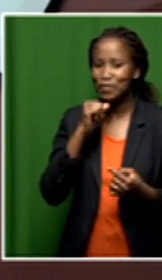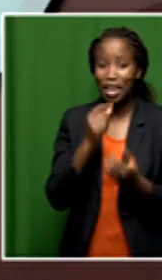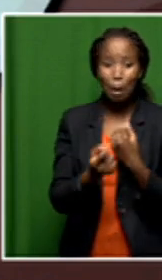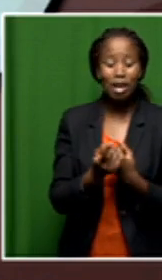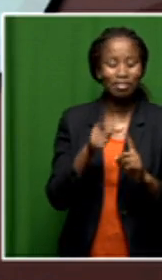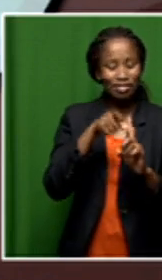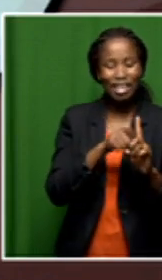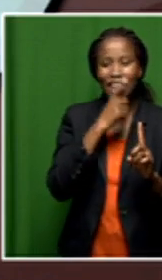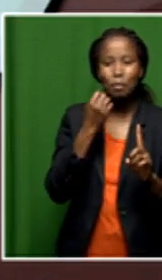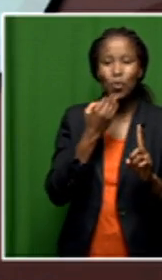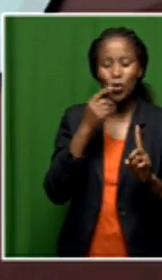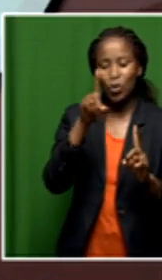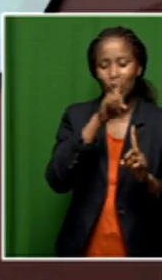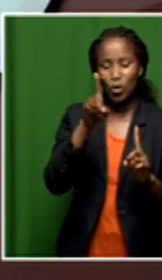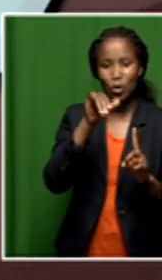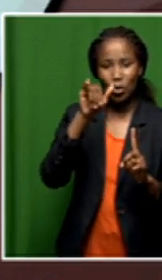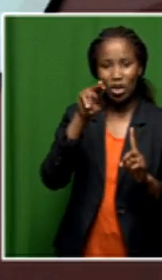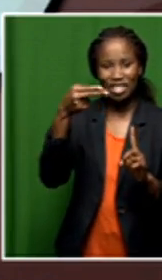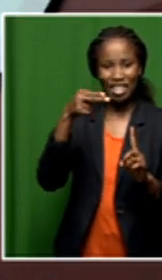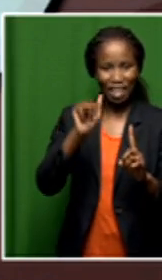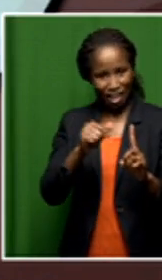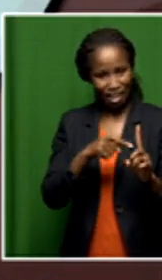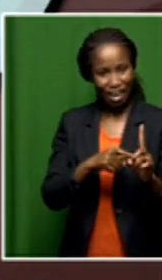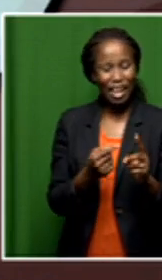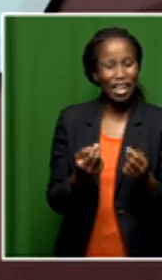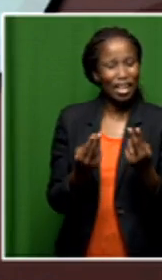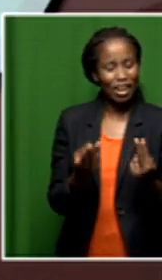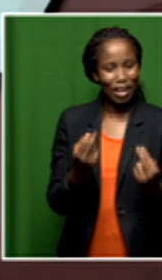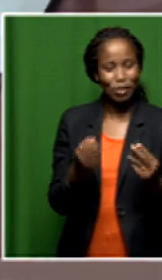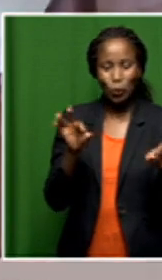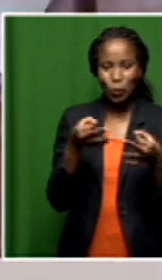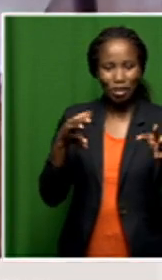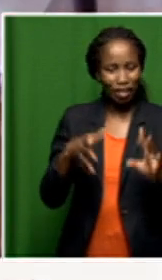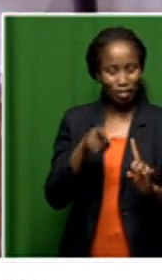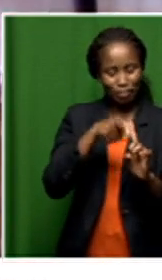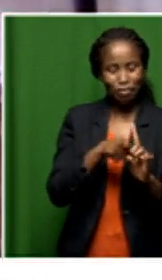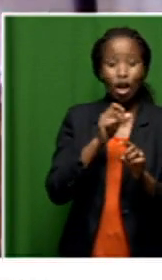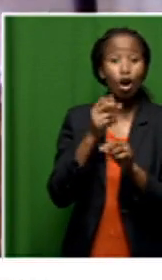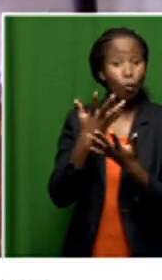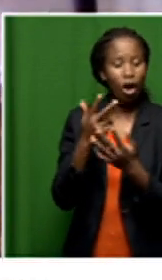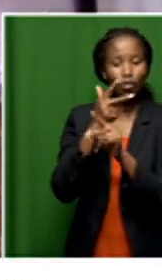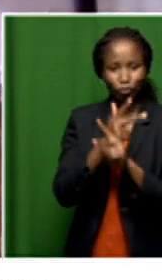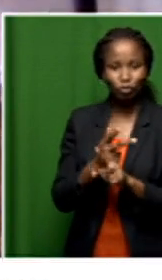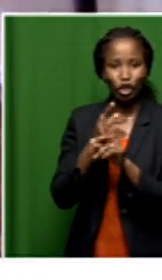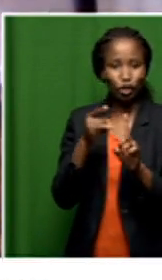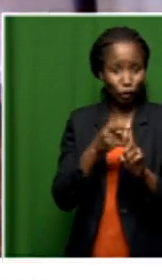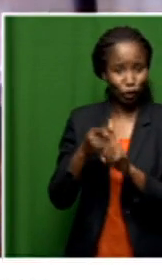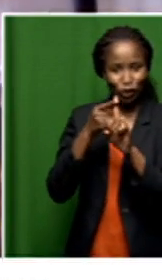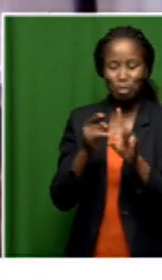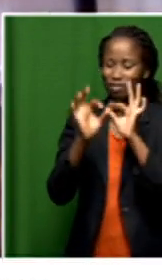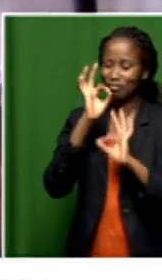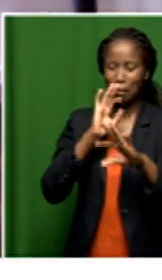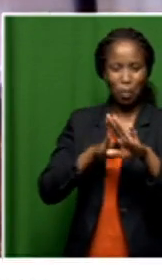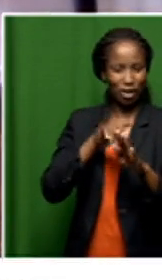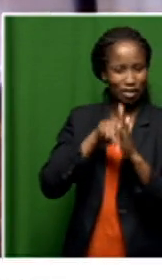Her name is Zinah and she hails all the way from Durban. The up-and-coming pop singer joins us now via Zoom to tell us more about Feelin Fine. Zinah, very good